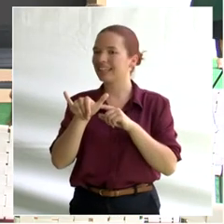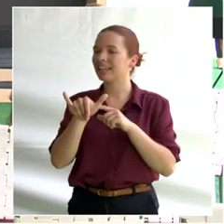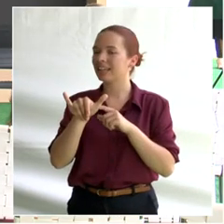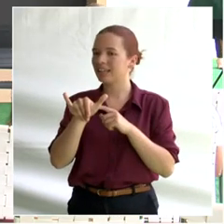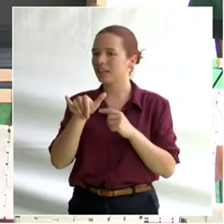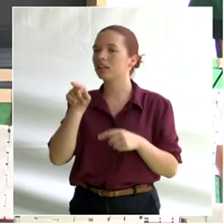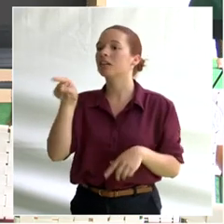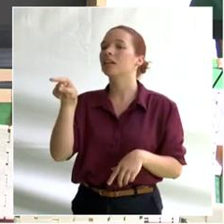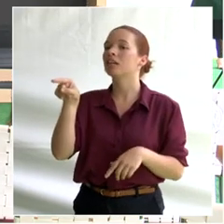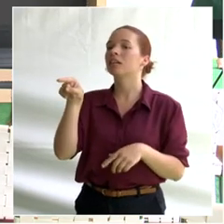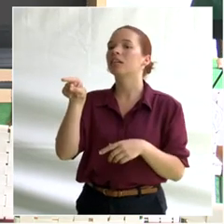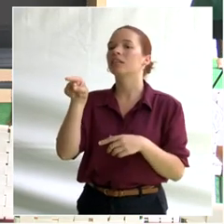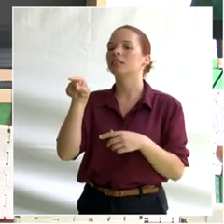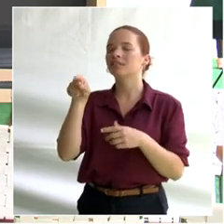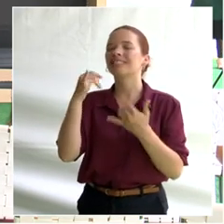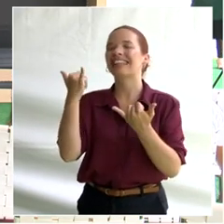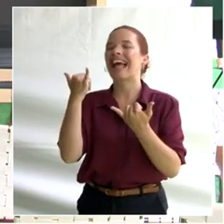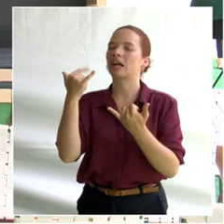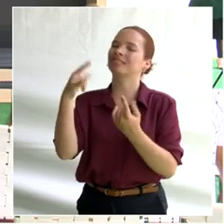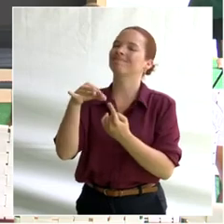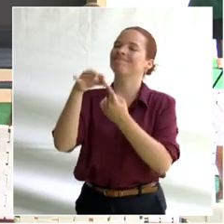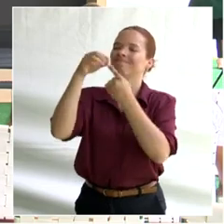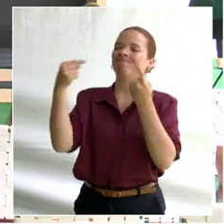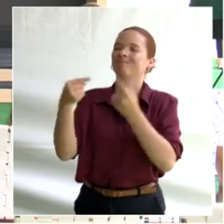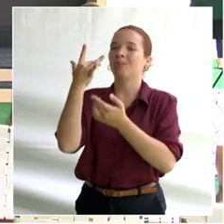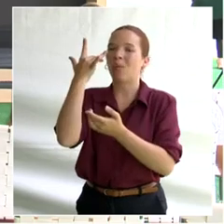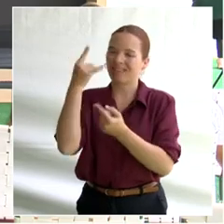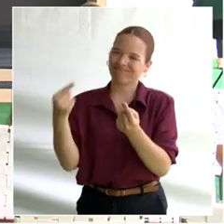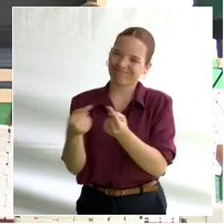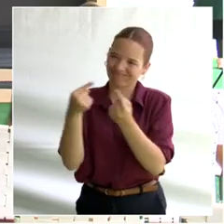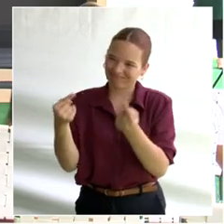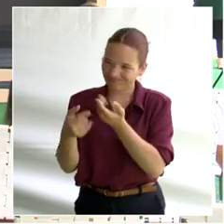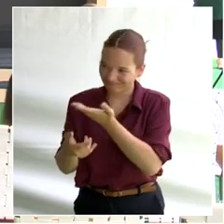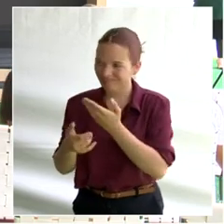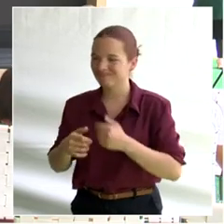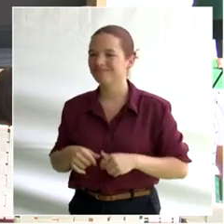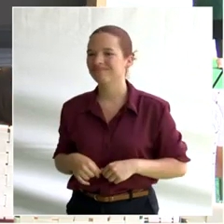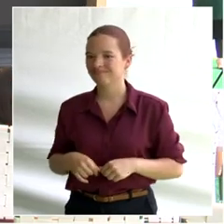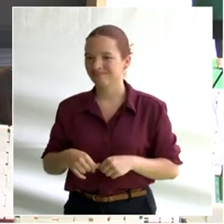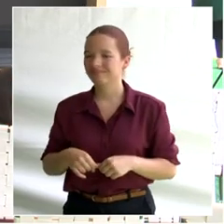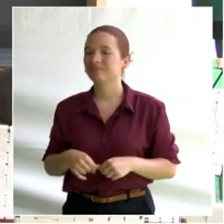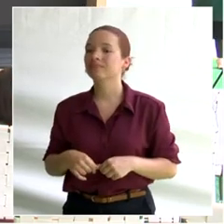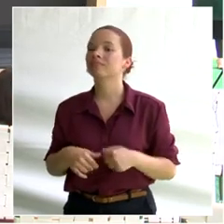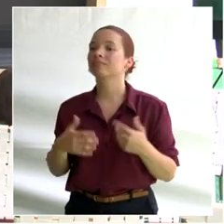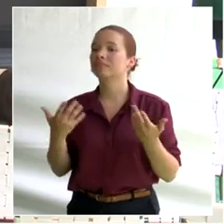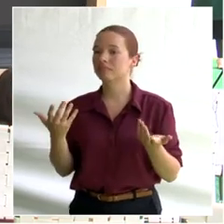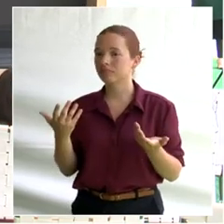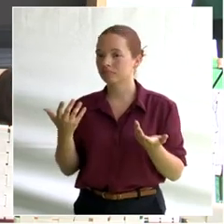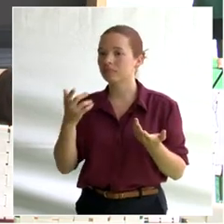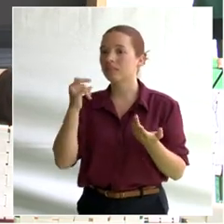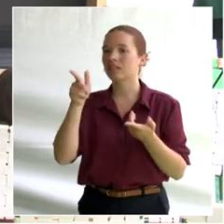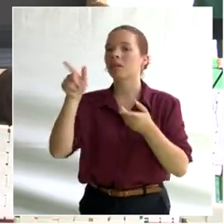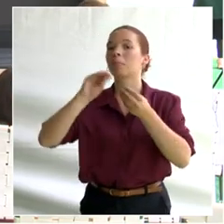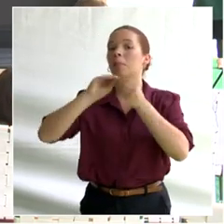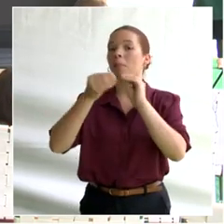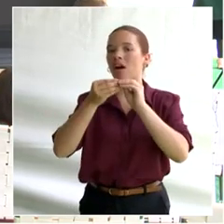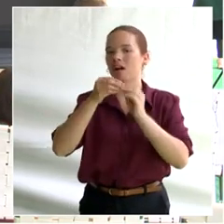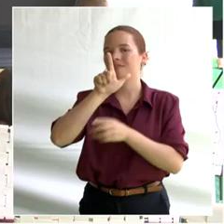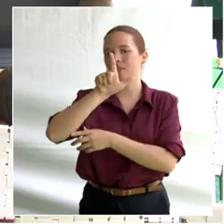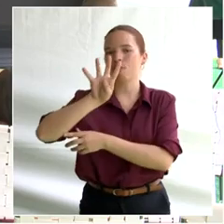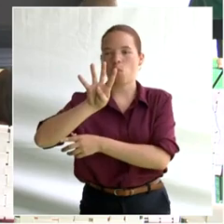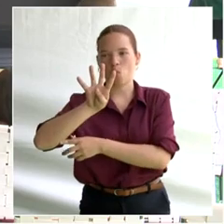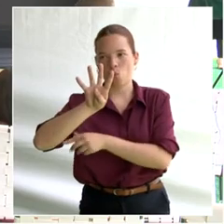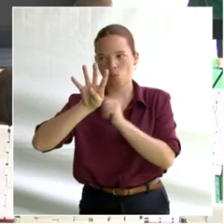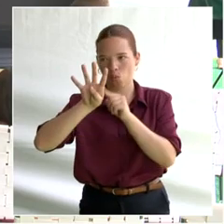injury. And we'll start seeing as things populate. So she was chip number 24 for the matter of the seating list. You ready for the